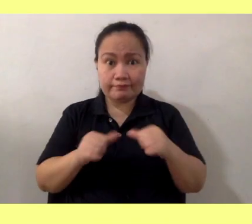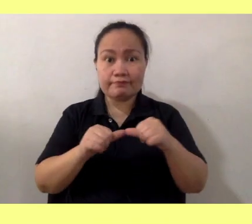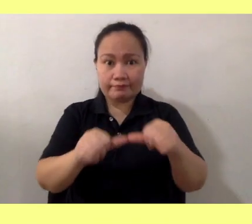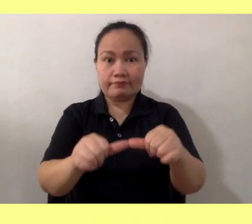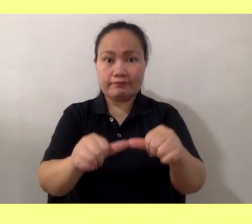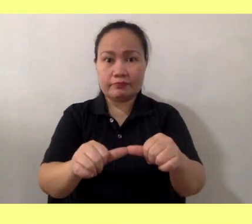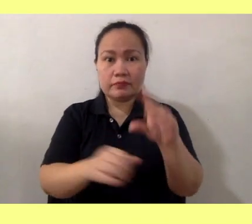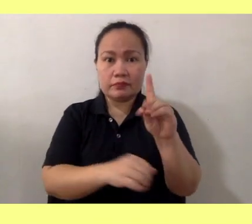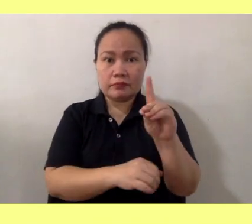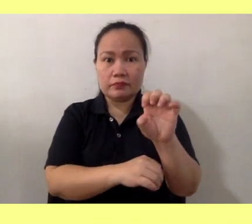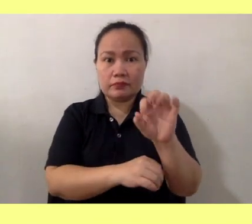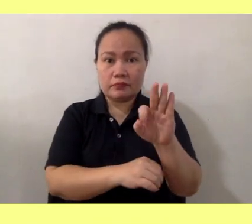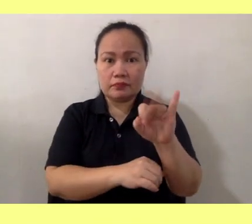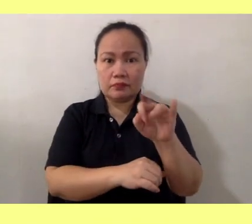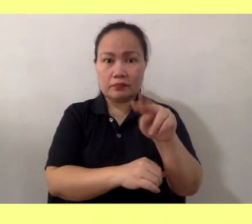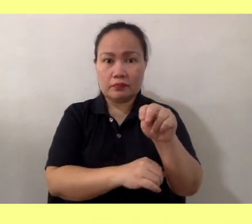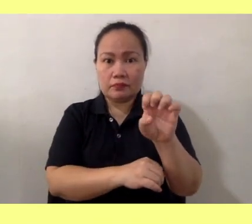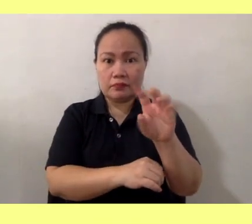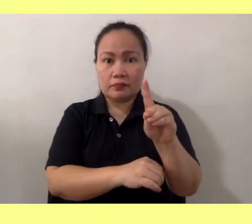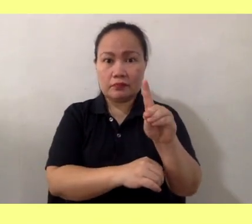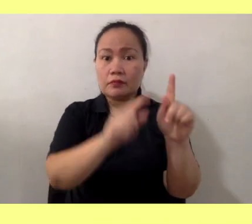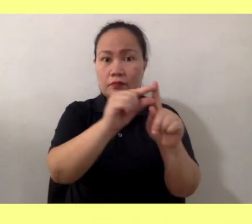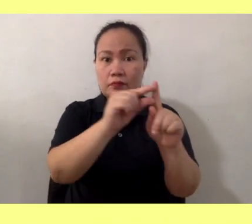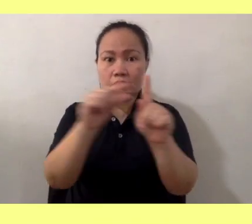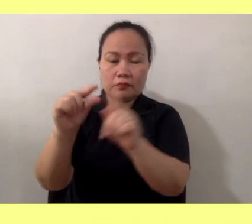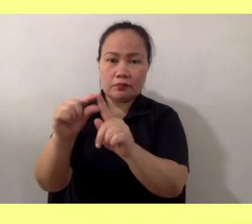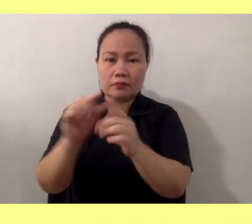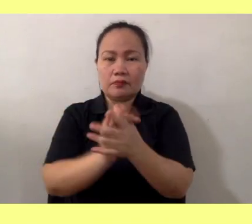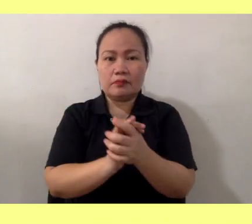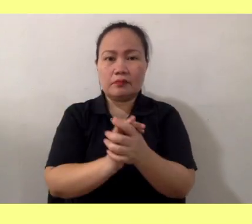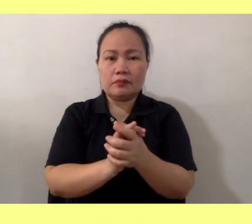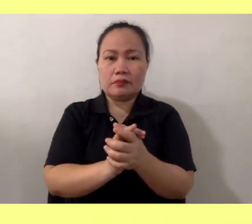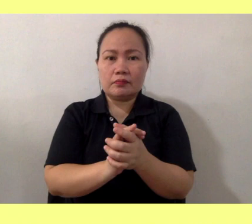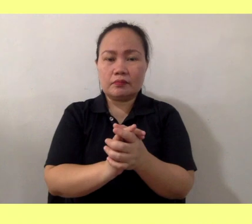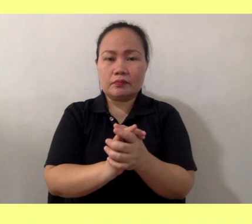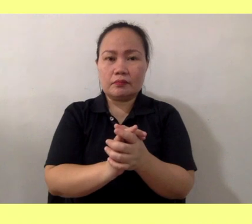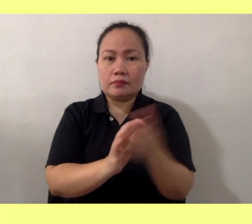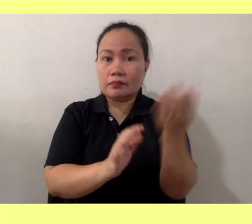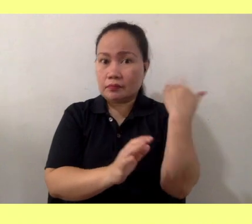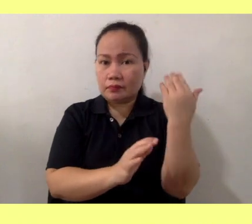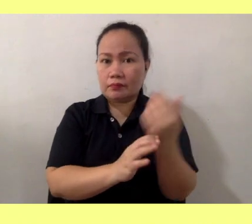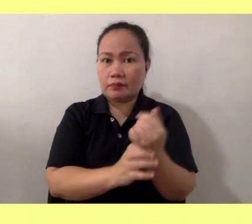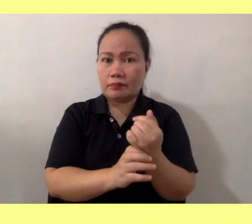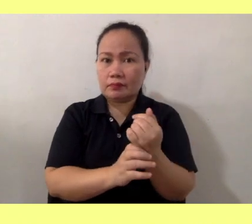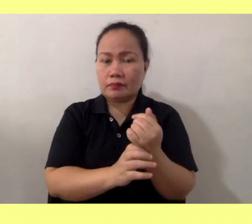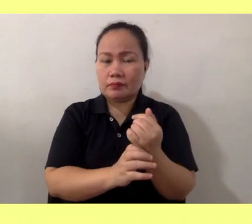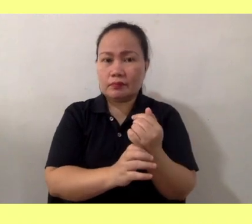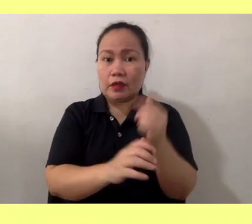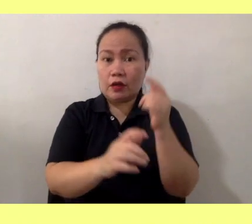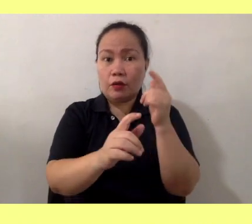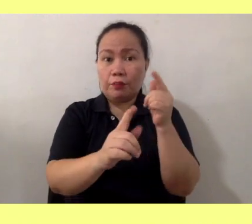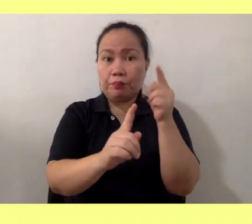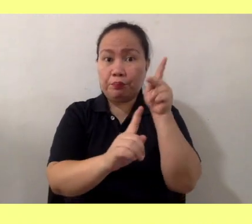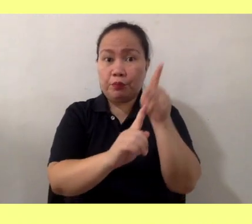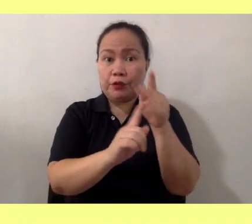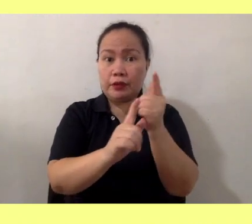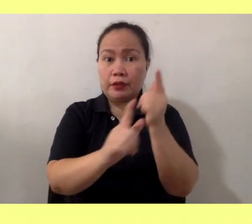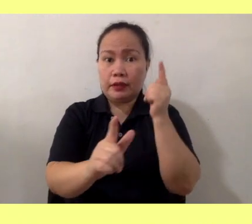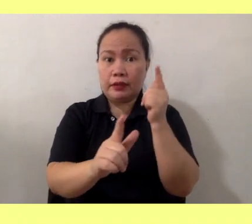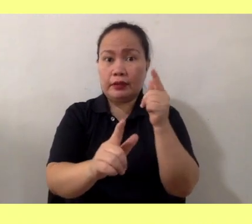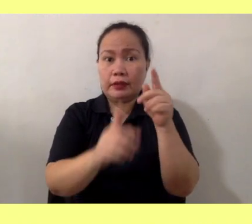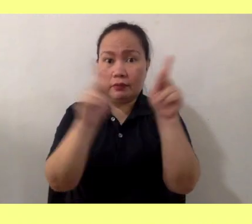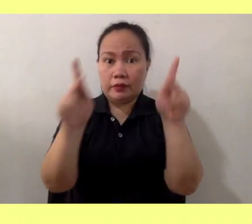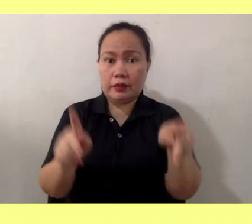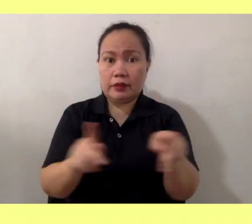Okay, let's proceed to the defined terms. Okay, so pag sinabi natin, so kanina yung tatlo, point, line, and plane, those